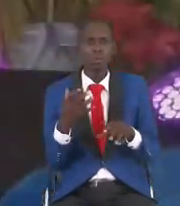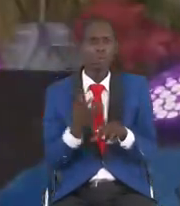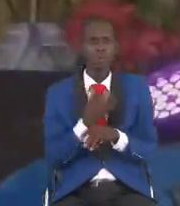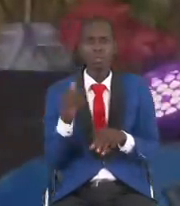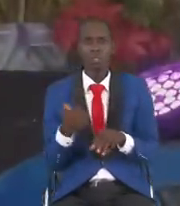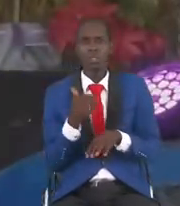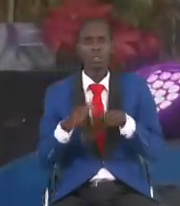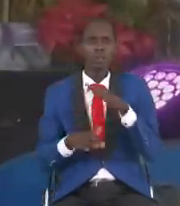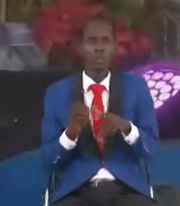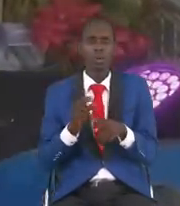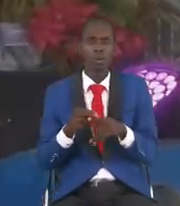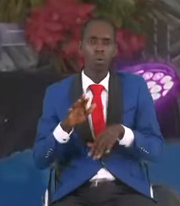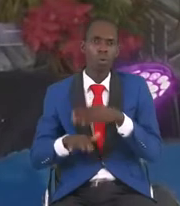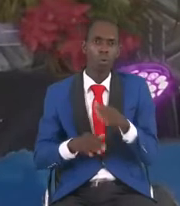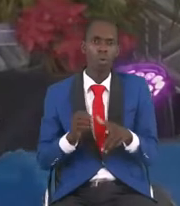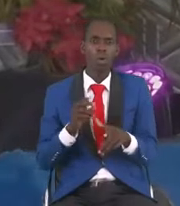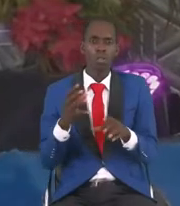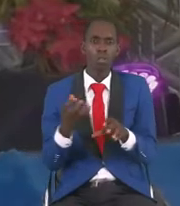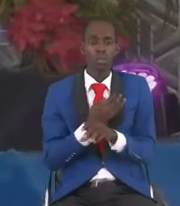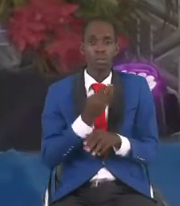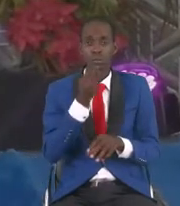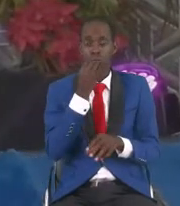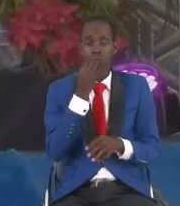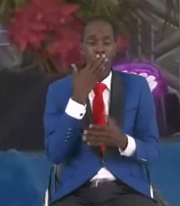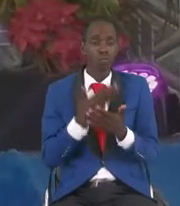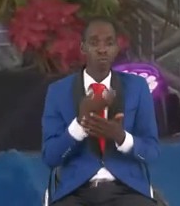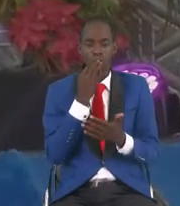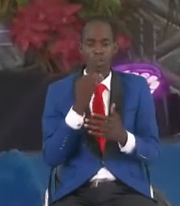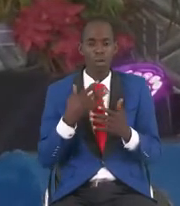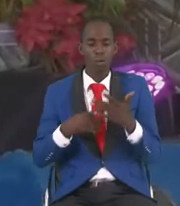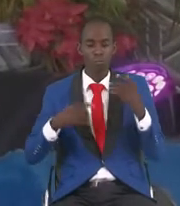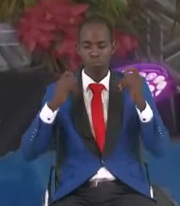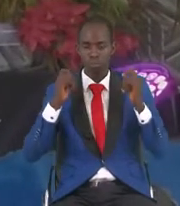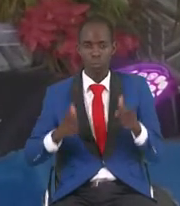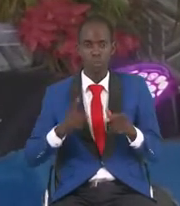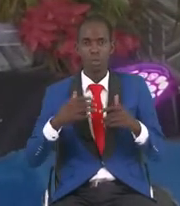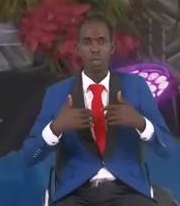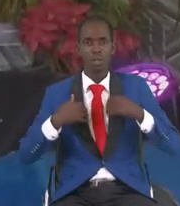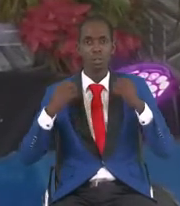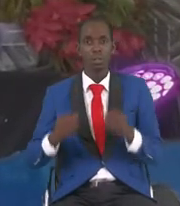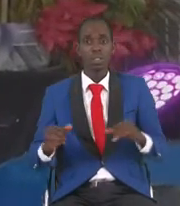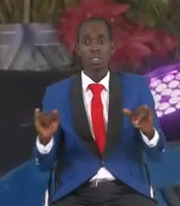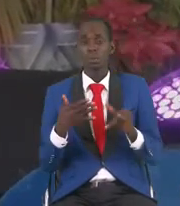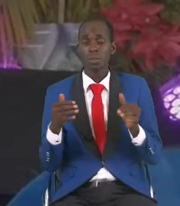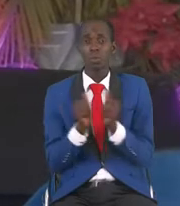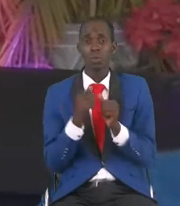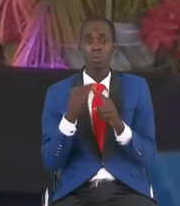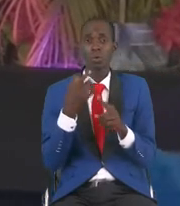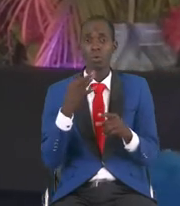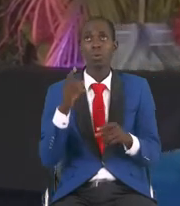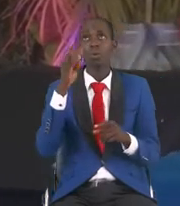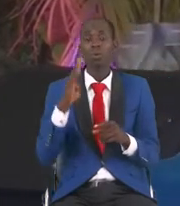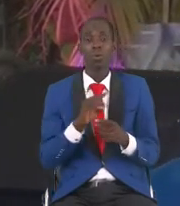you take a good meal and all of a sudden strength comes. The same thing with the word of God. When the word of God has